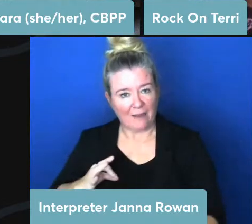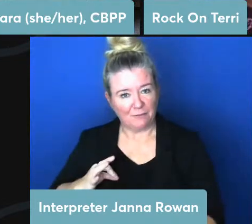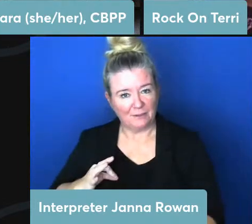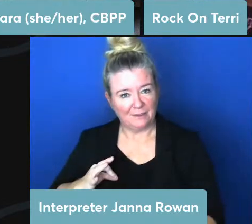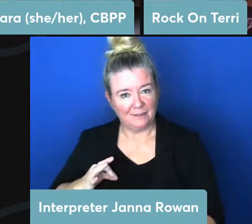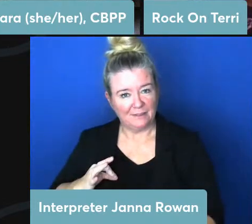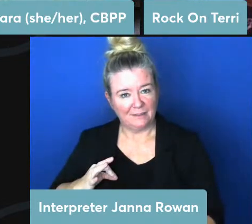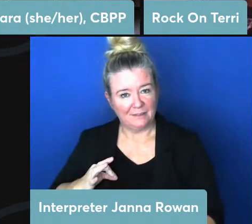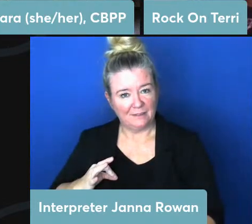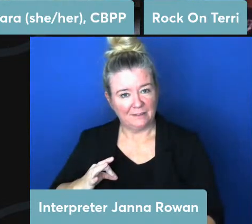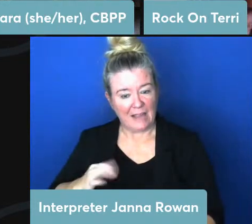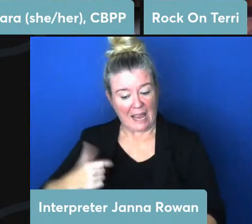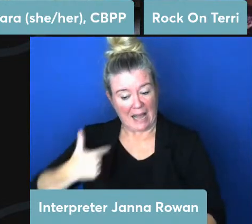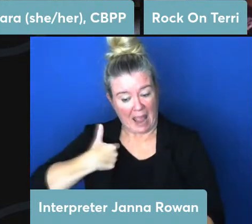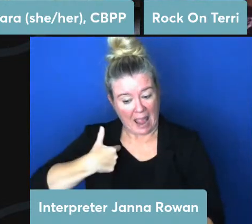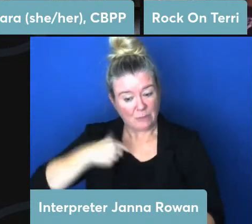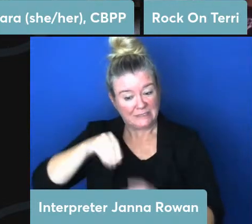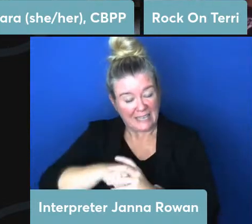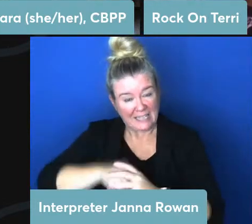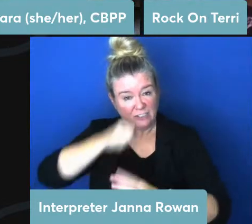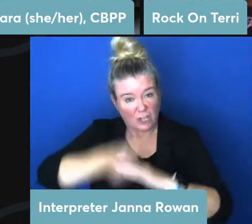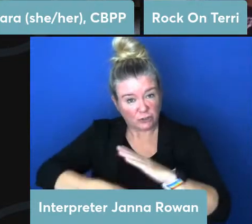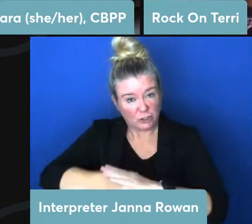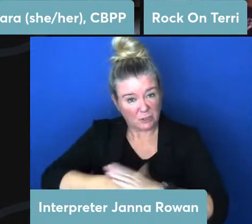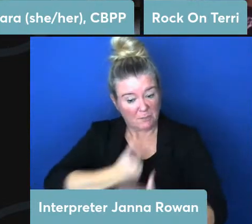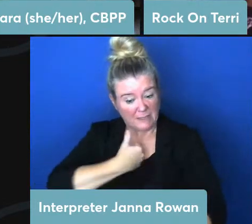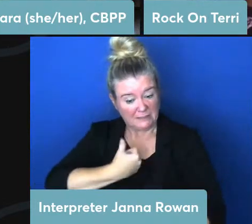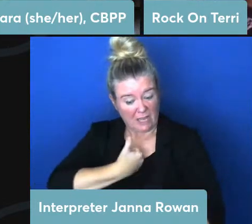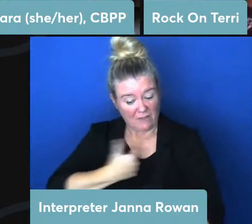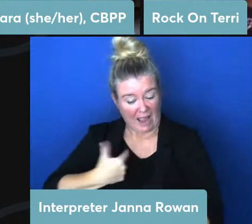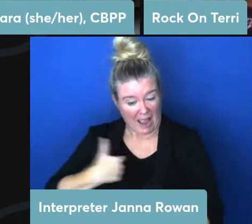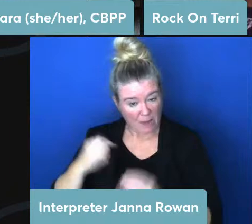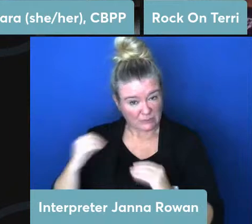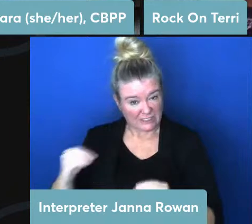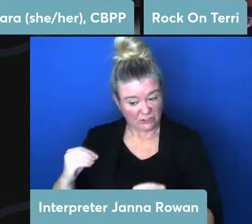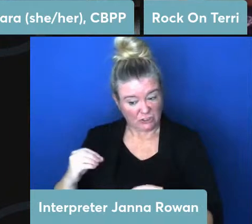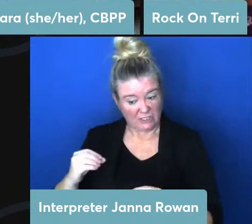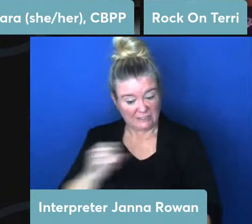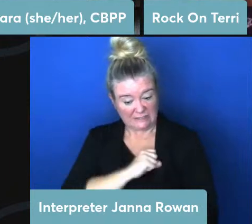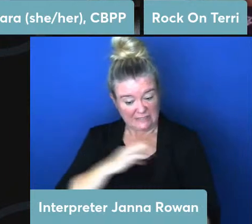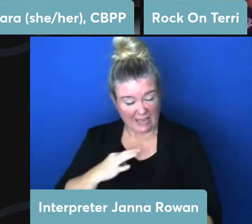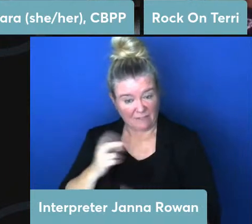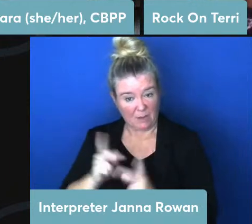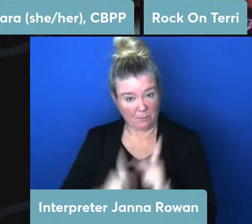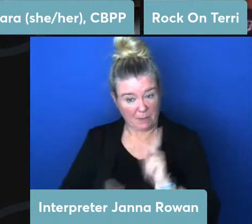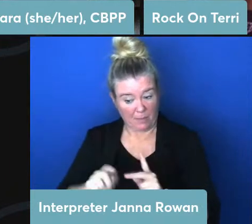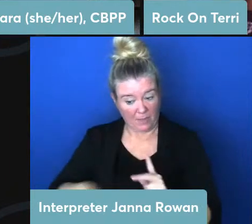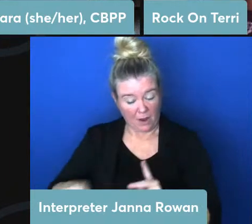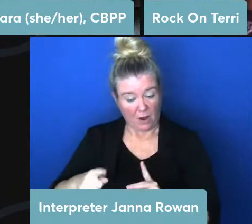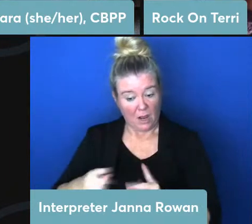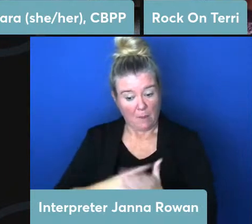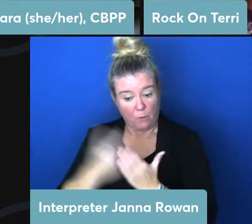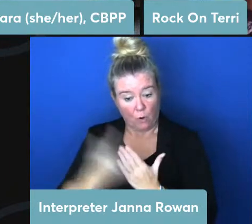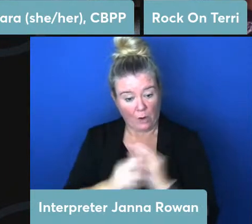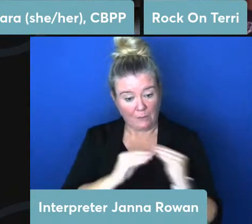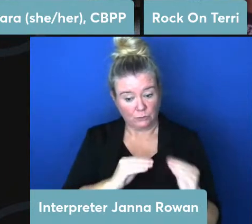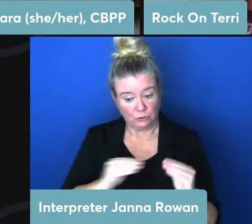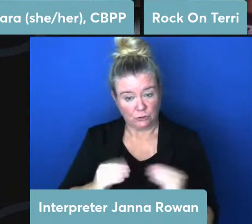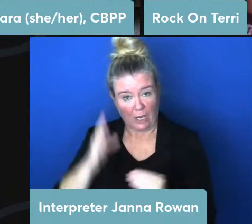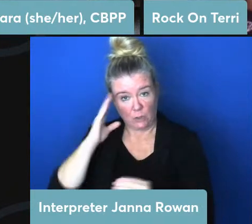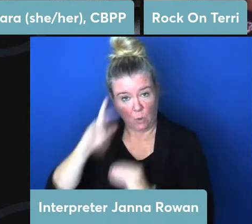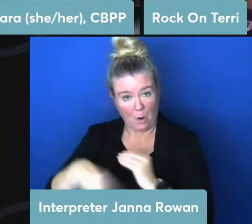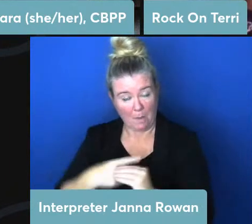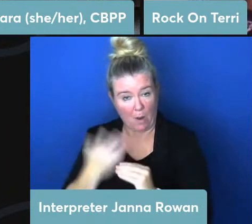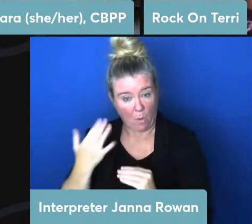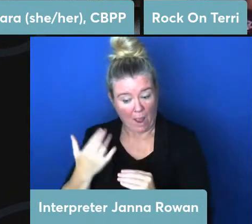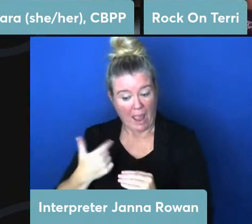and the guests, the consumers that were around me on the programs, because I knew about them only